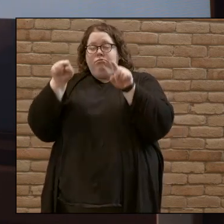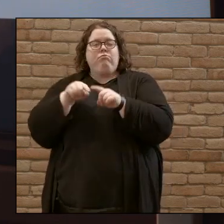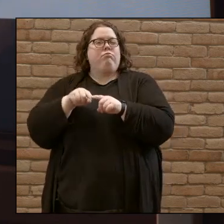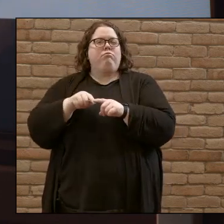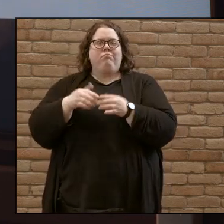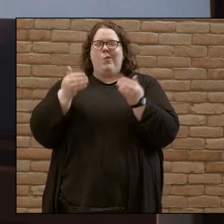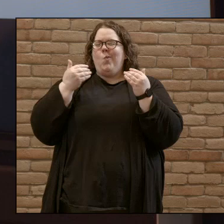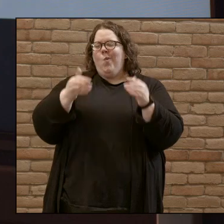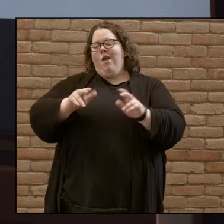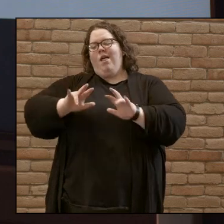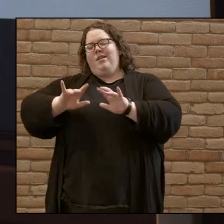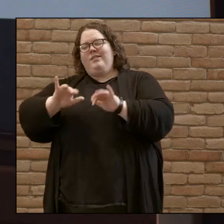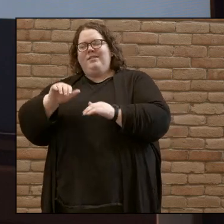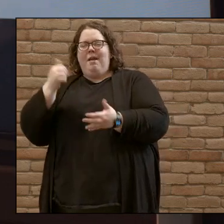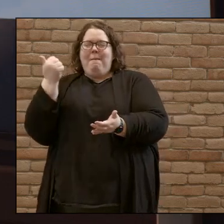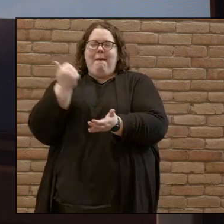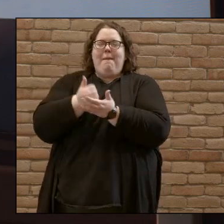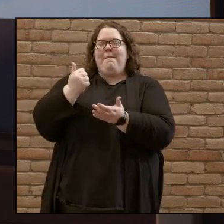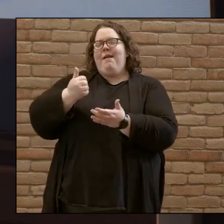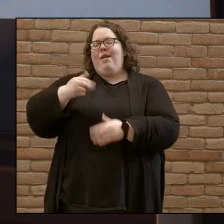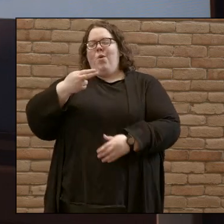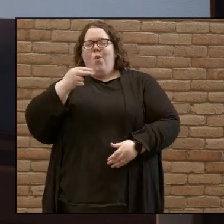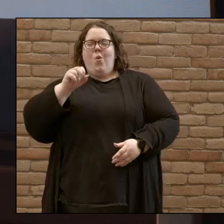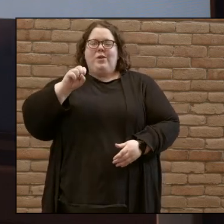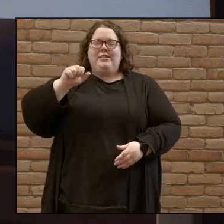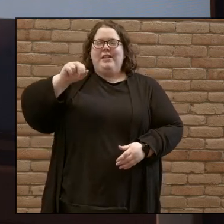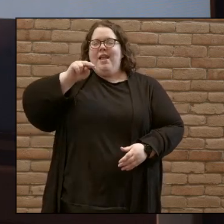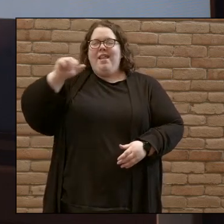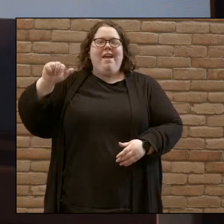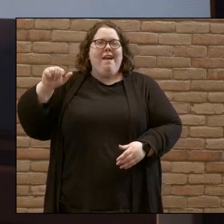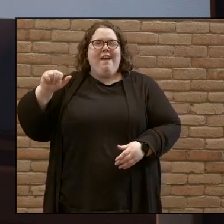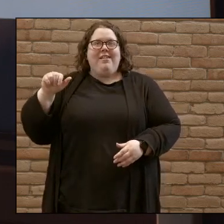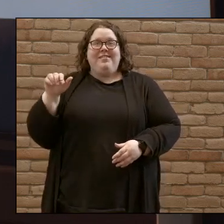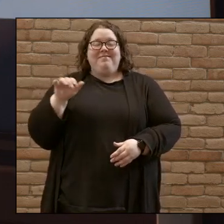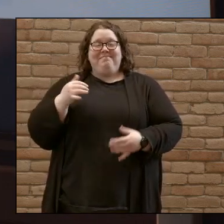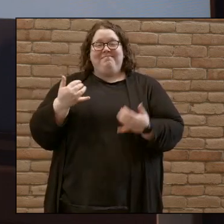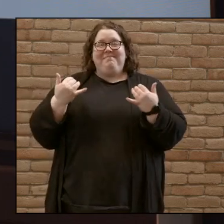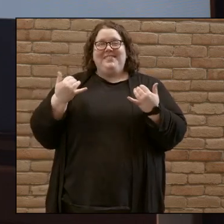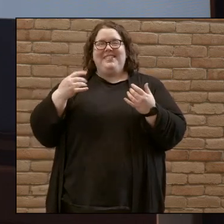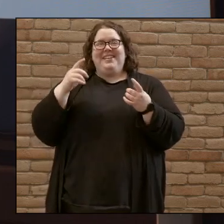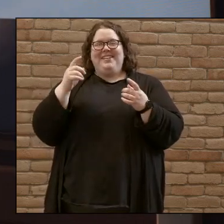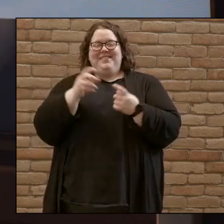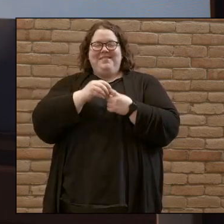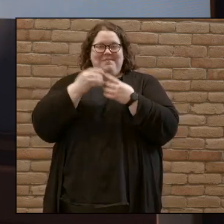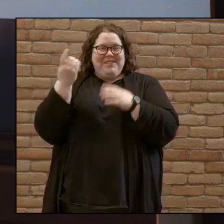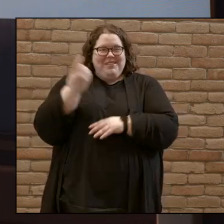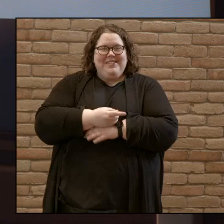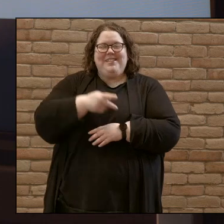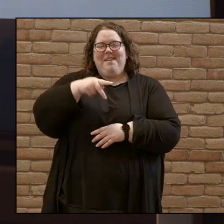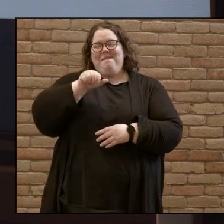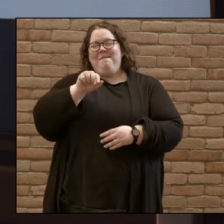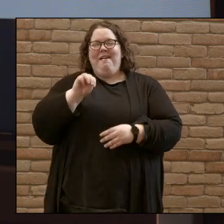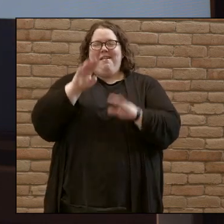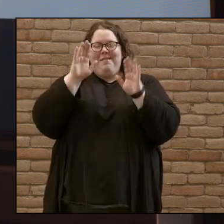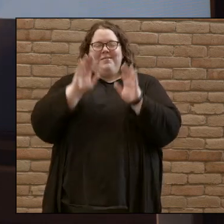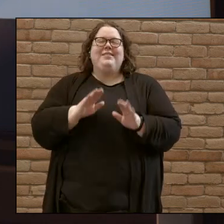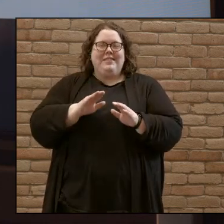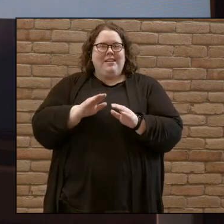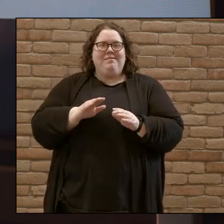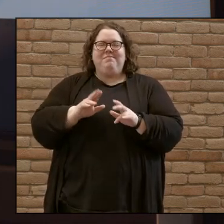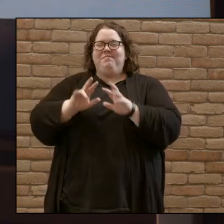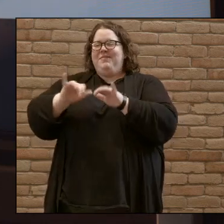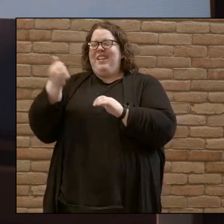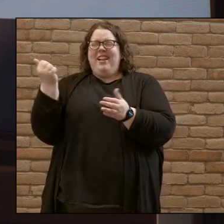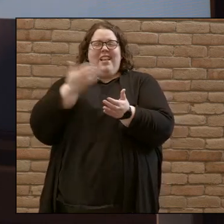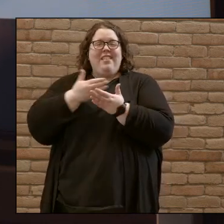type amen or maybe Hosanna on a day like today with Palm Sunday. You can type anything in the chat there or just introduce